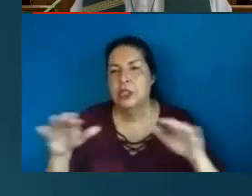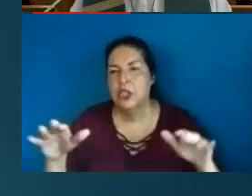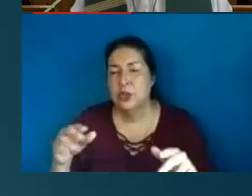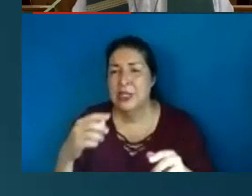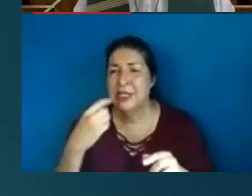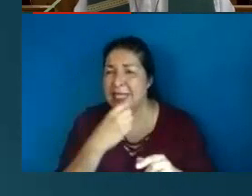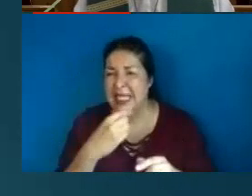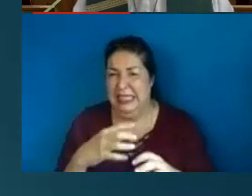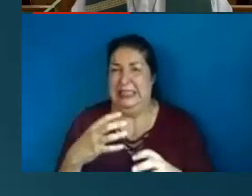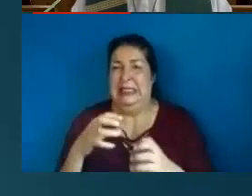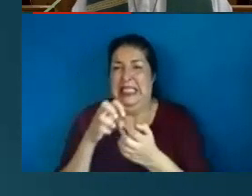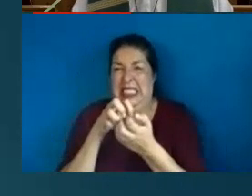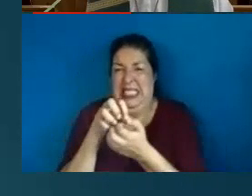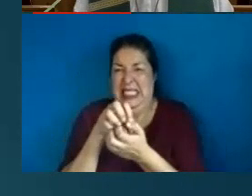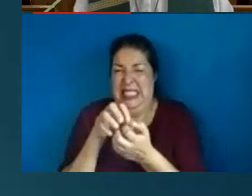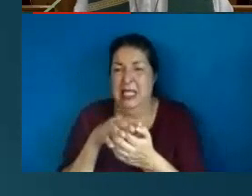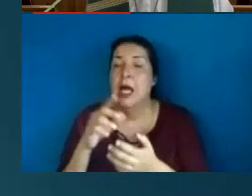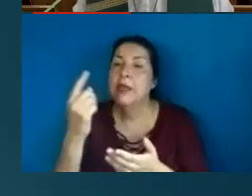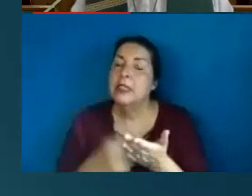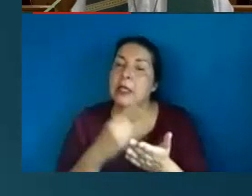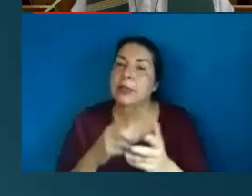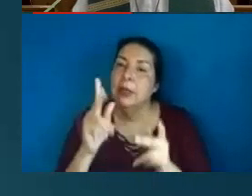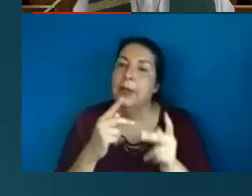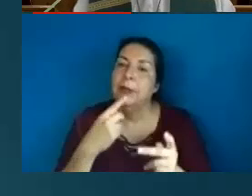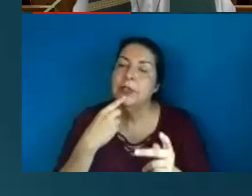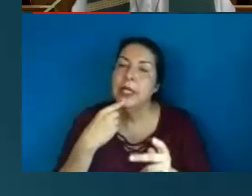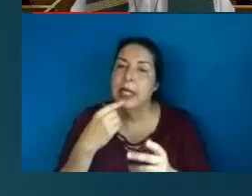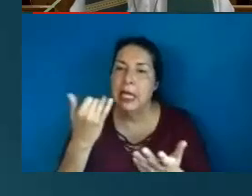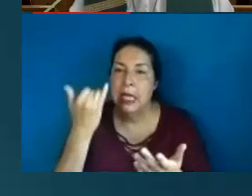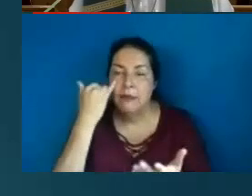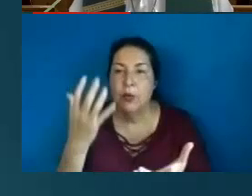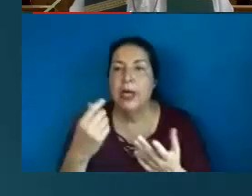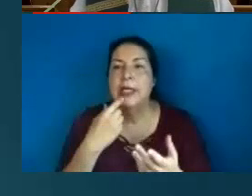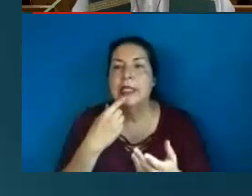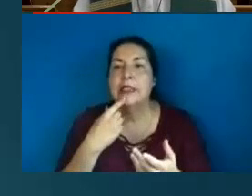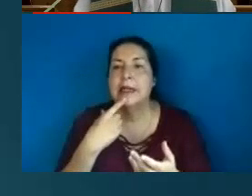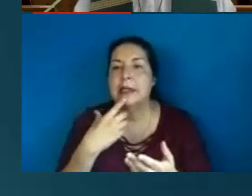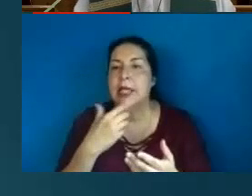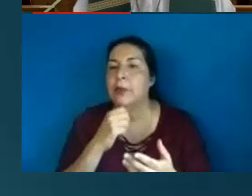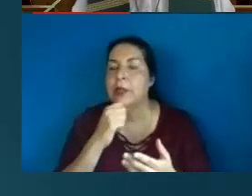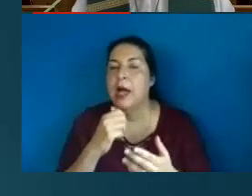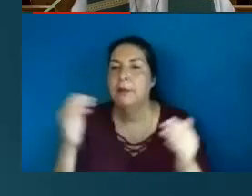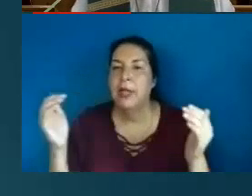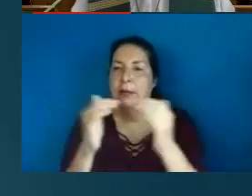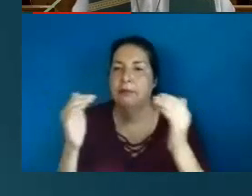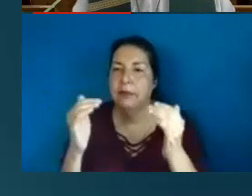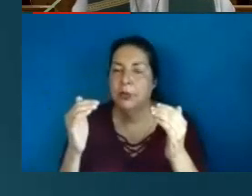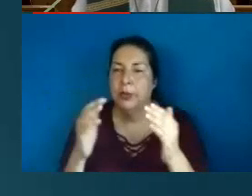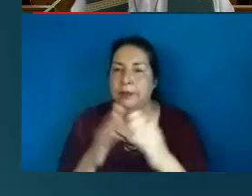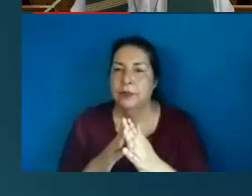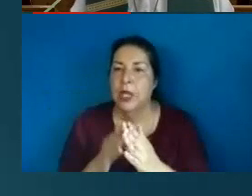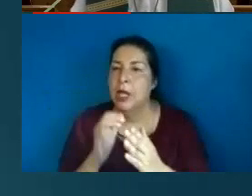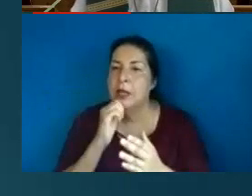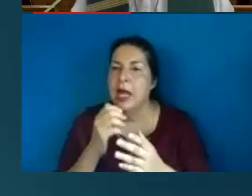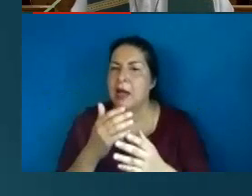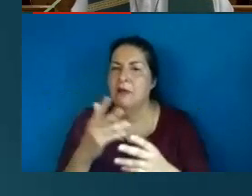was something the people would say if they wanted to claim they were being treated unfairly, supposedly having to pay